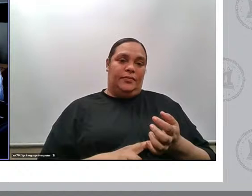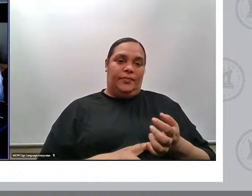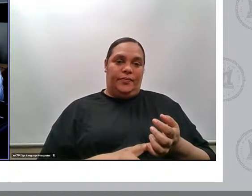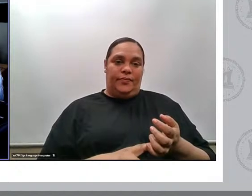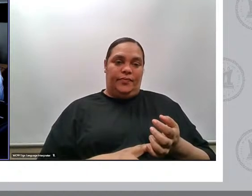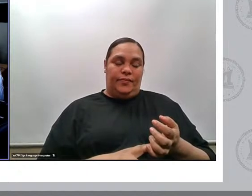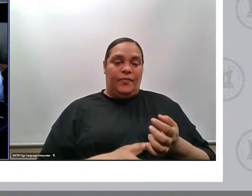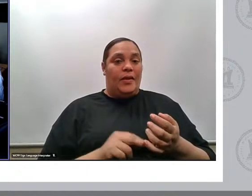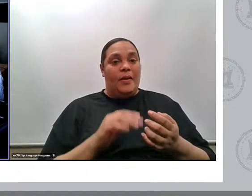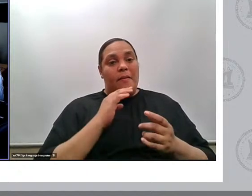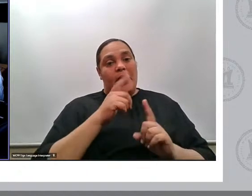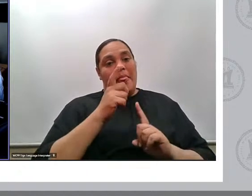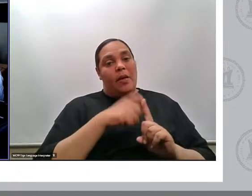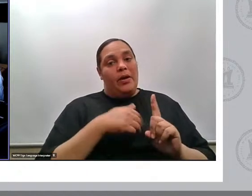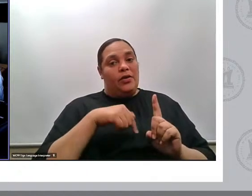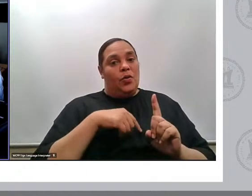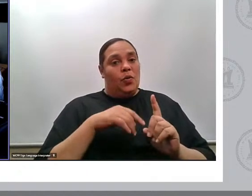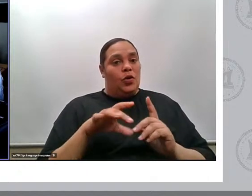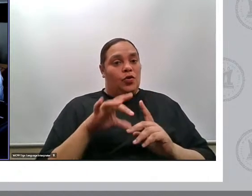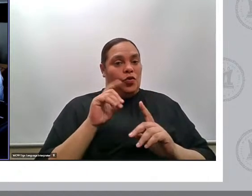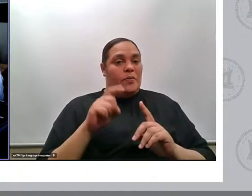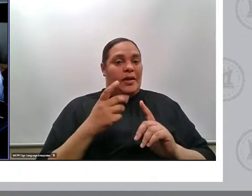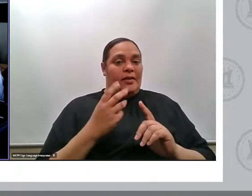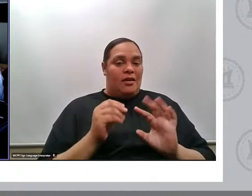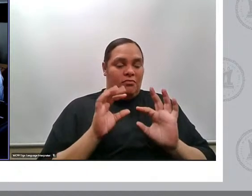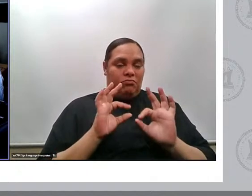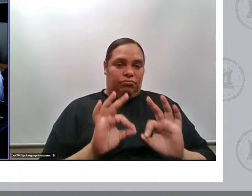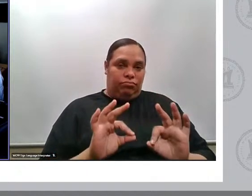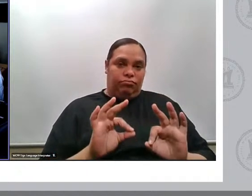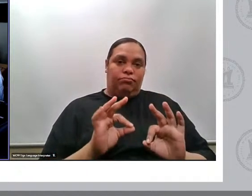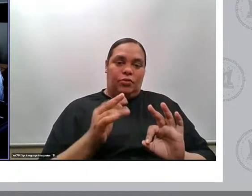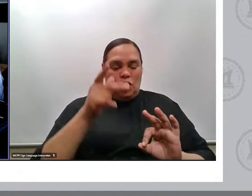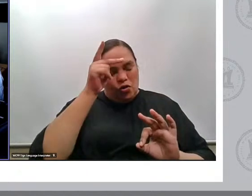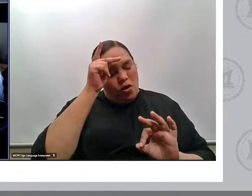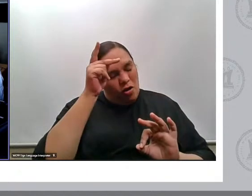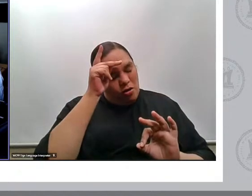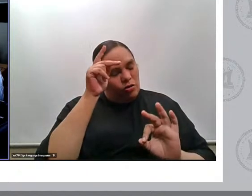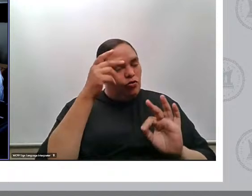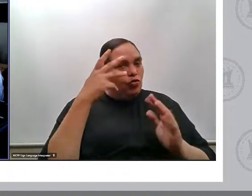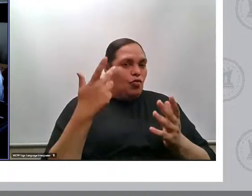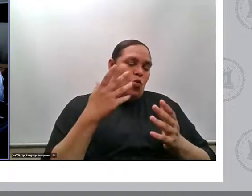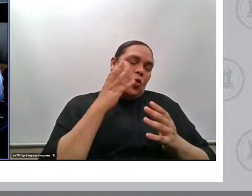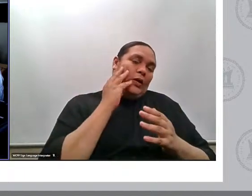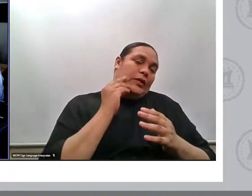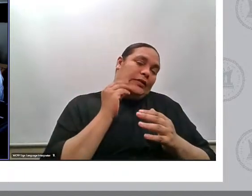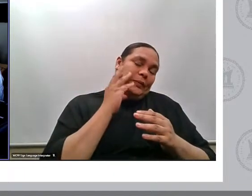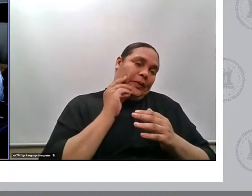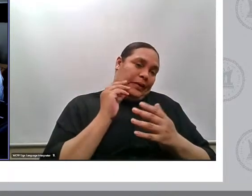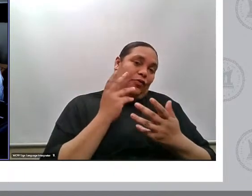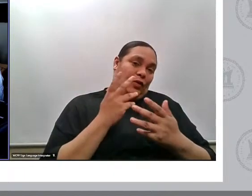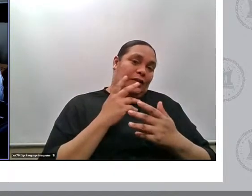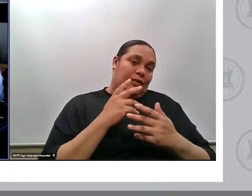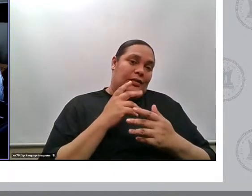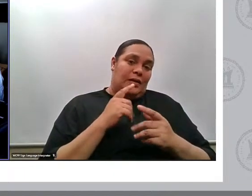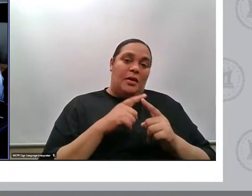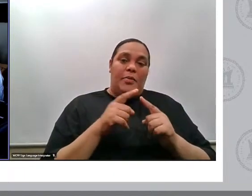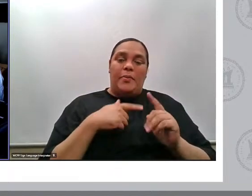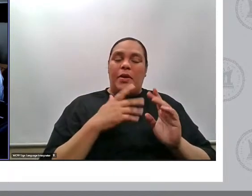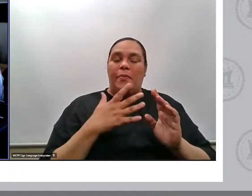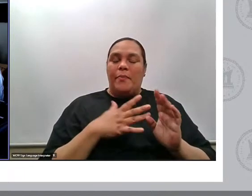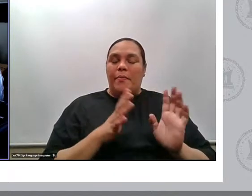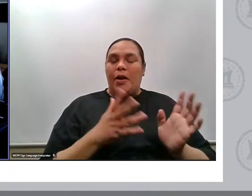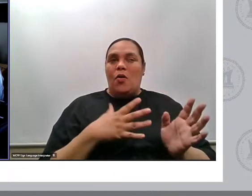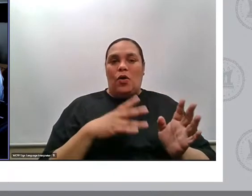that the eligible persons should have appropriate knowledge or experience. And I just want